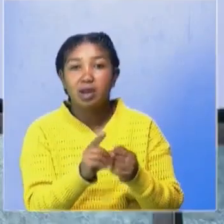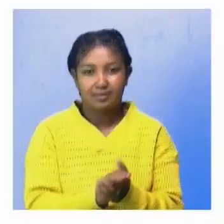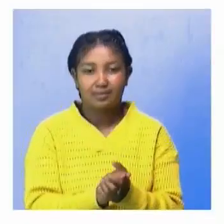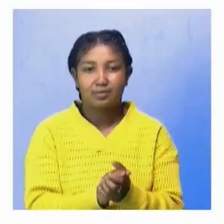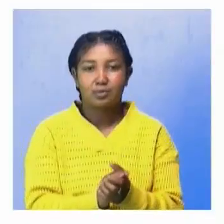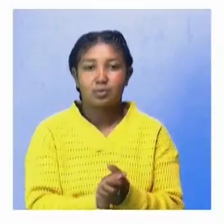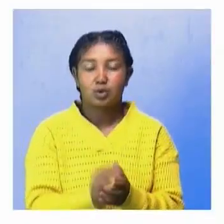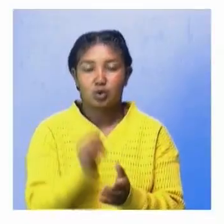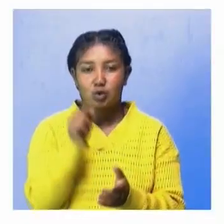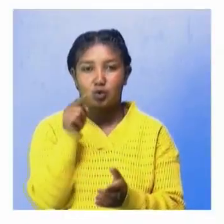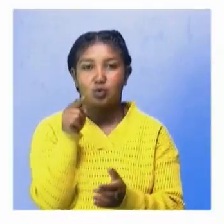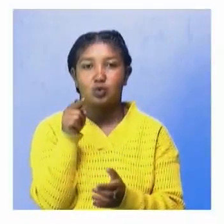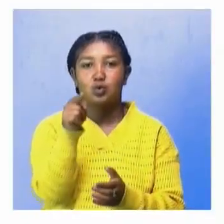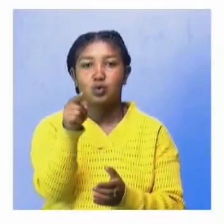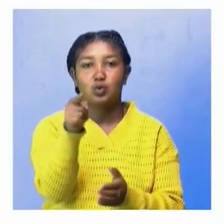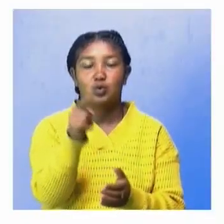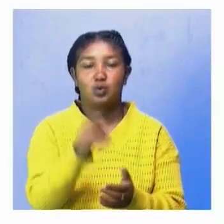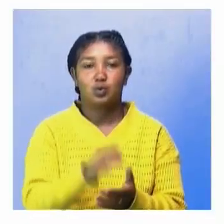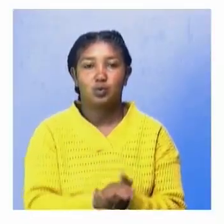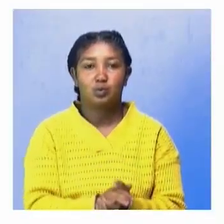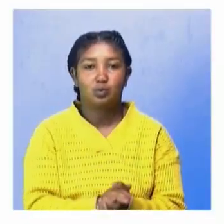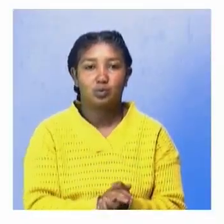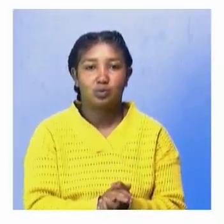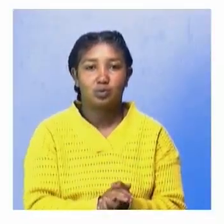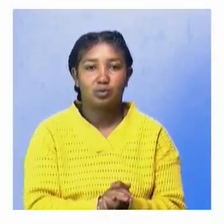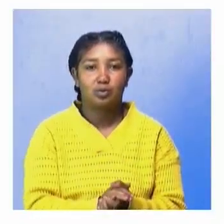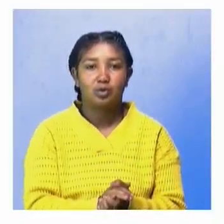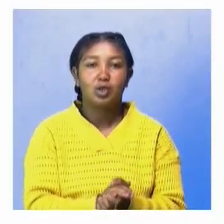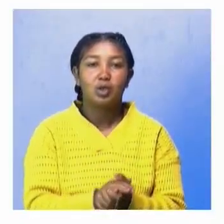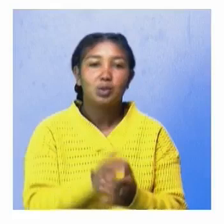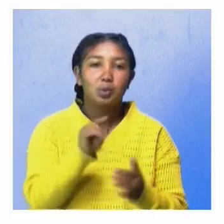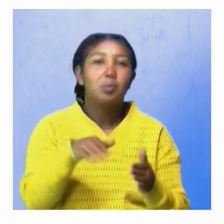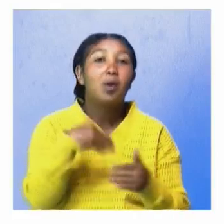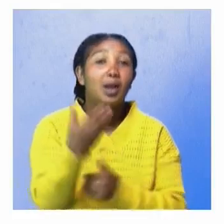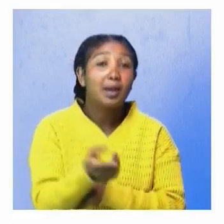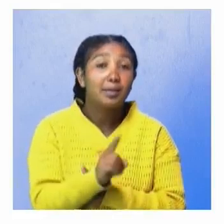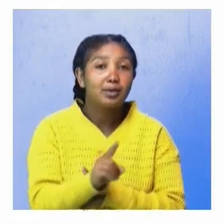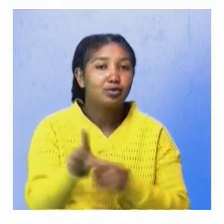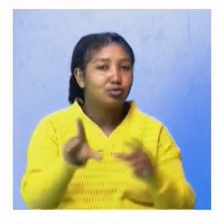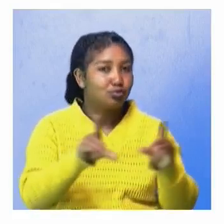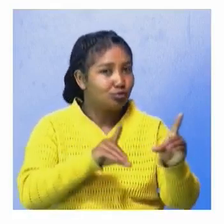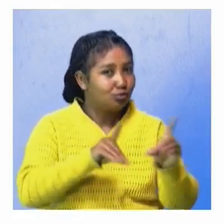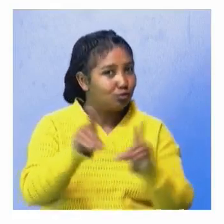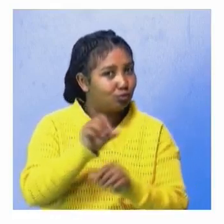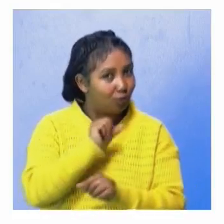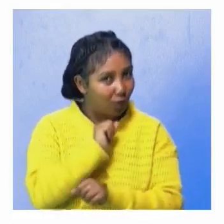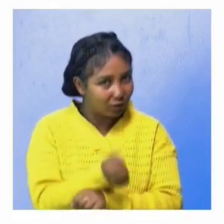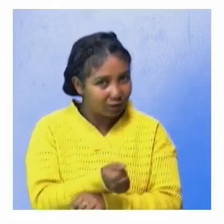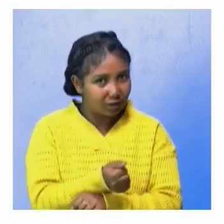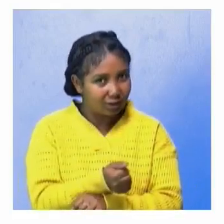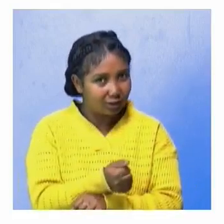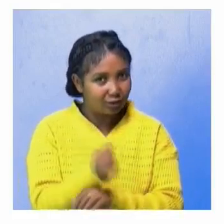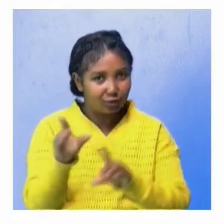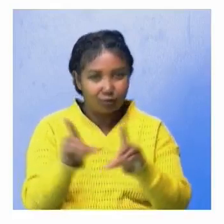do. You. So what can we say? Do not